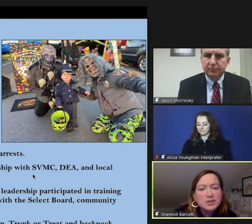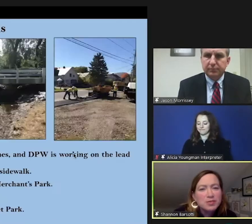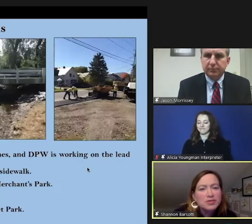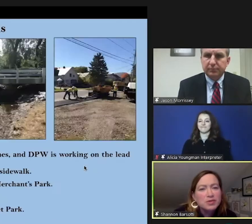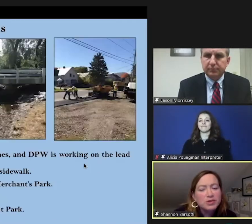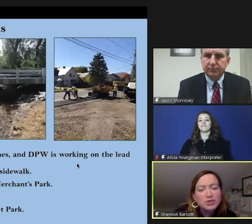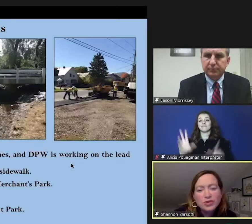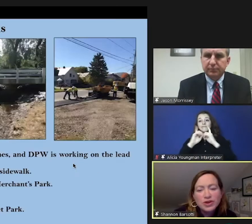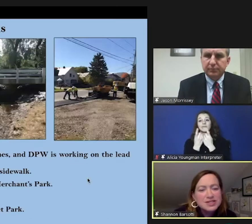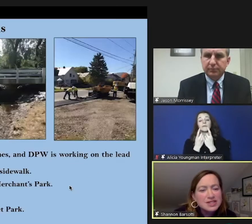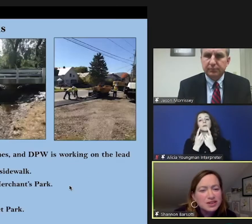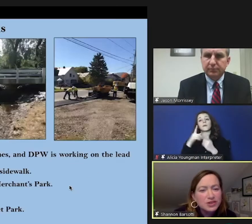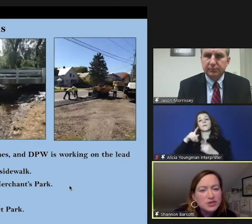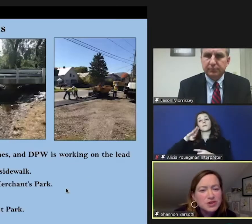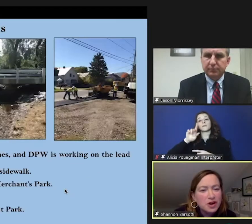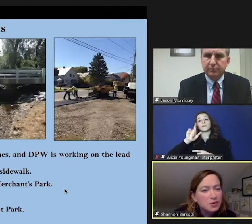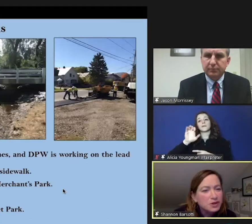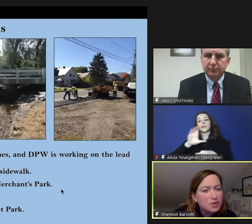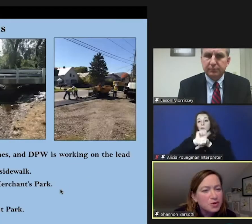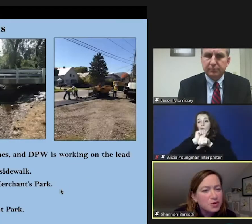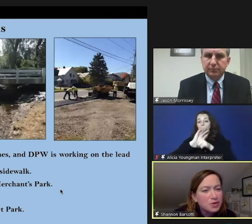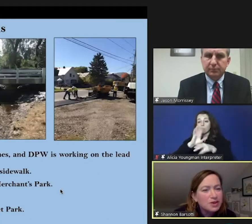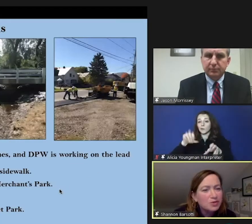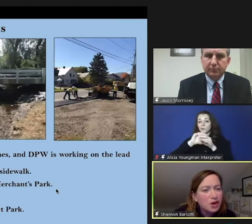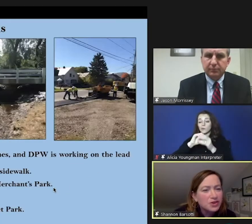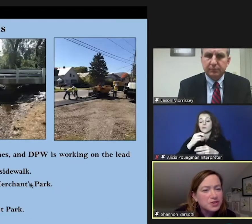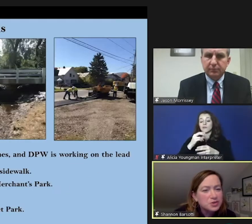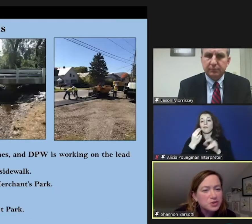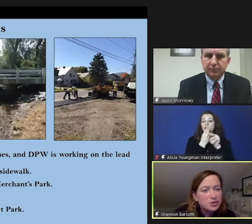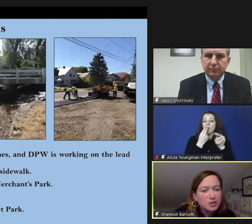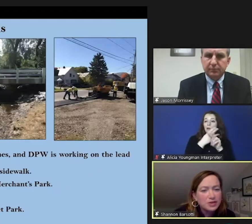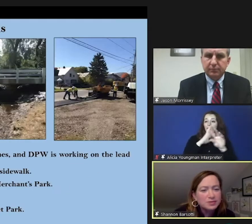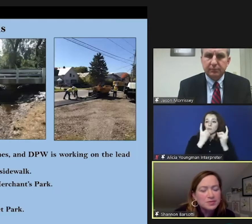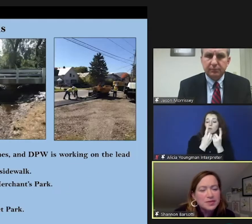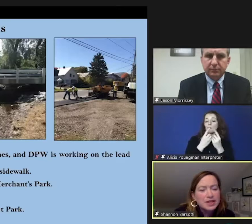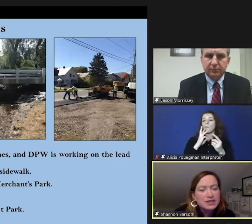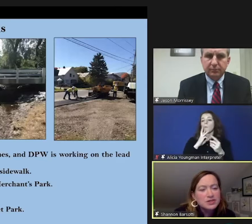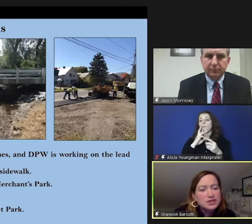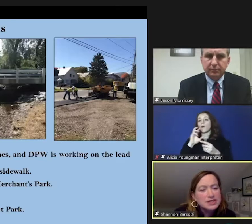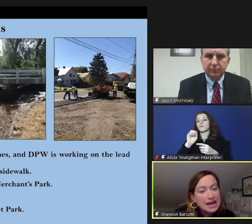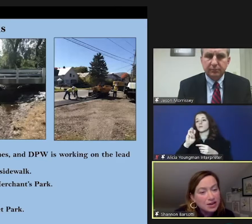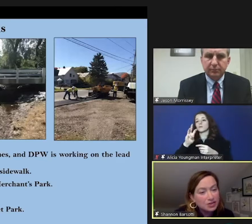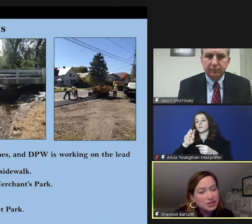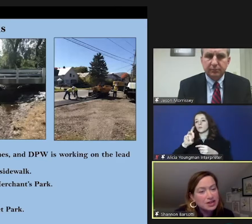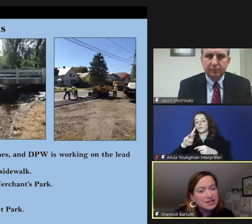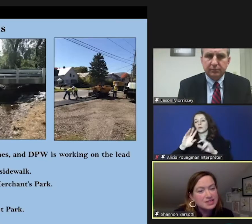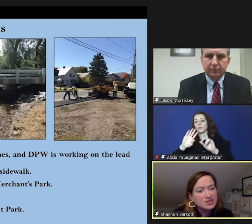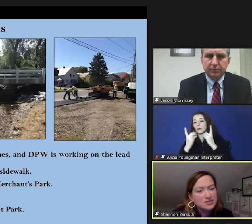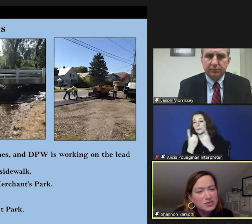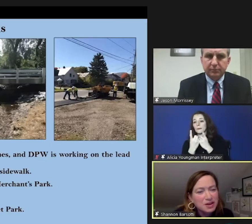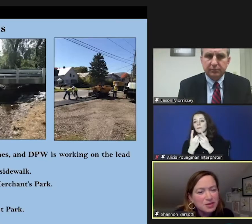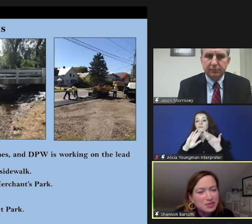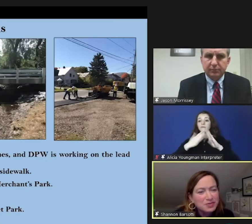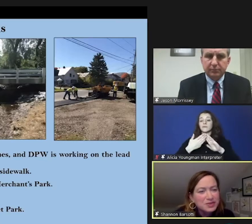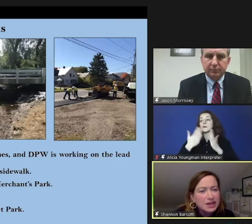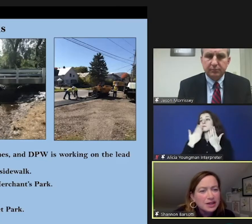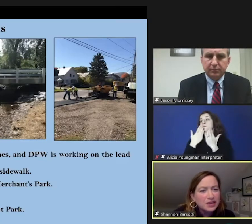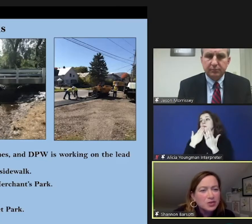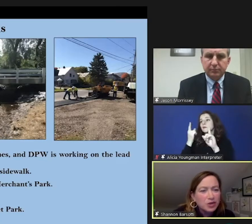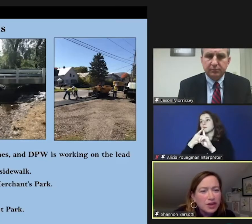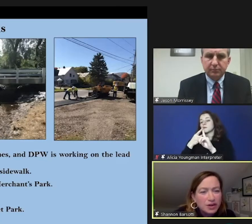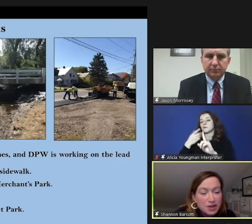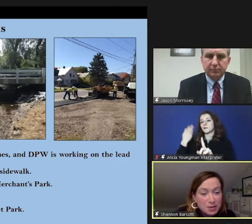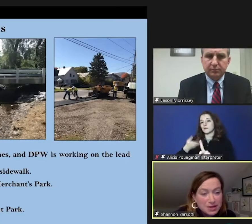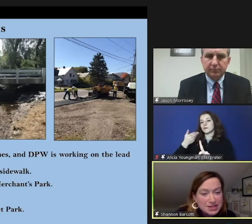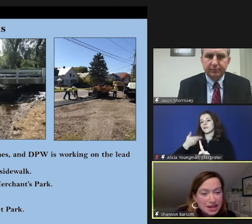The Department of Public Works includes our highway department, water and sewer department. So the town, thanks to